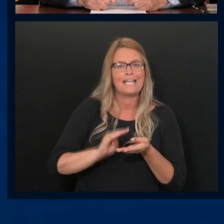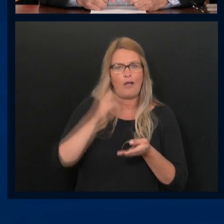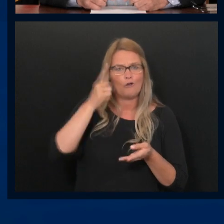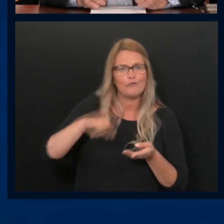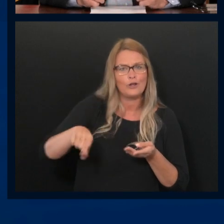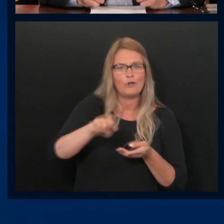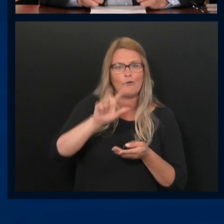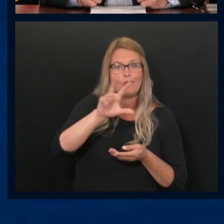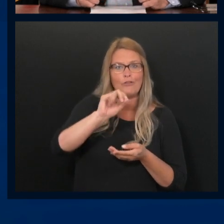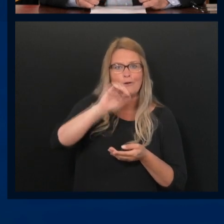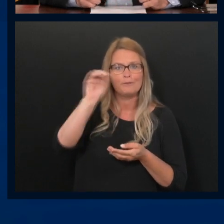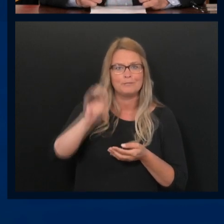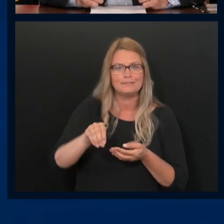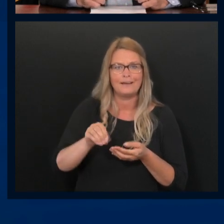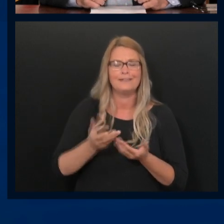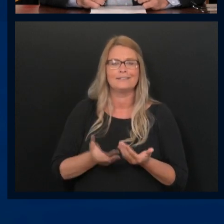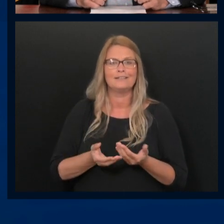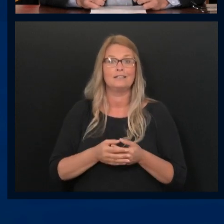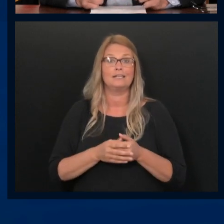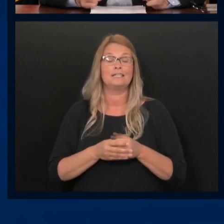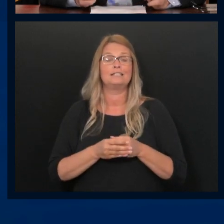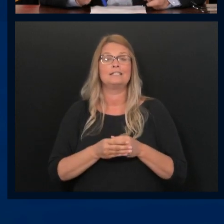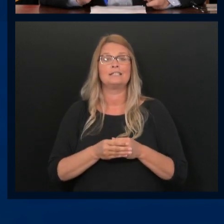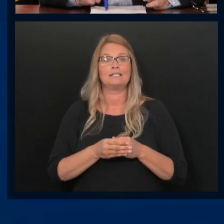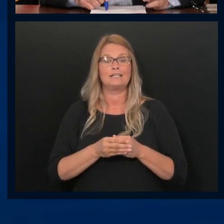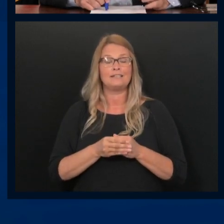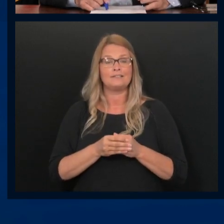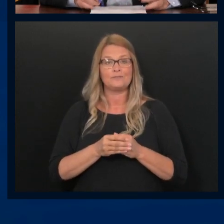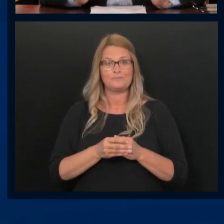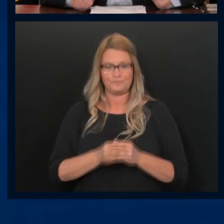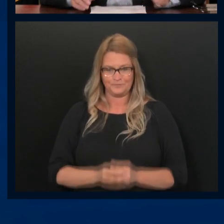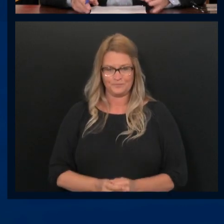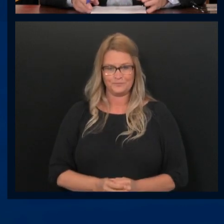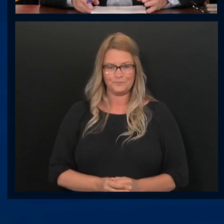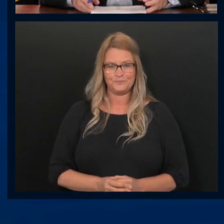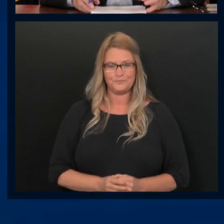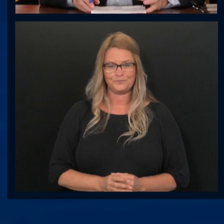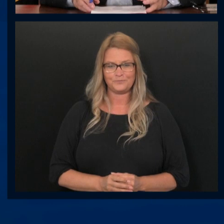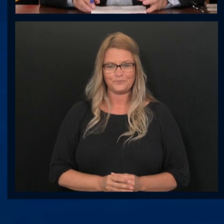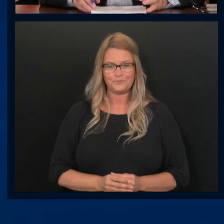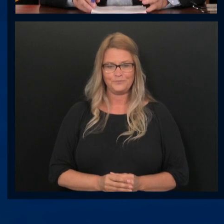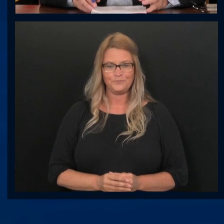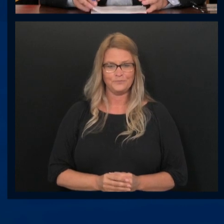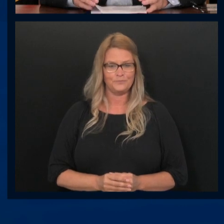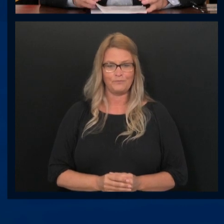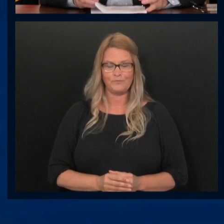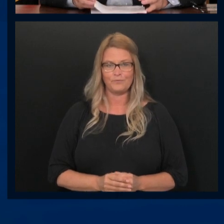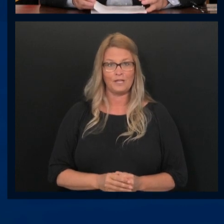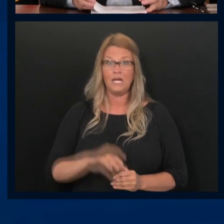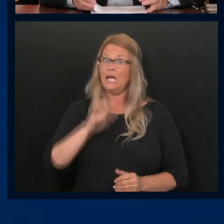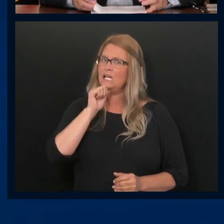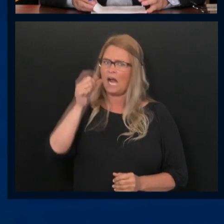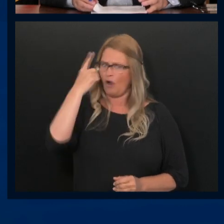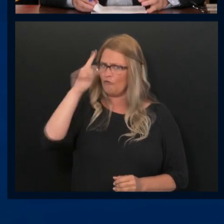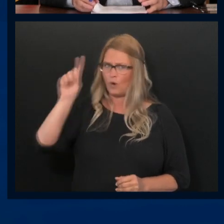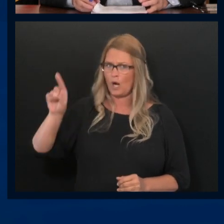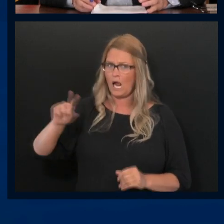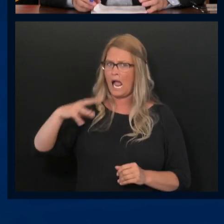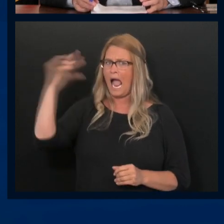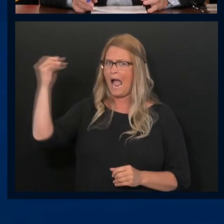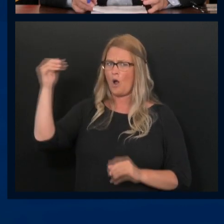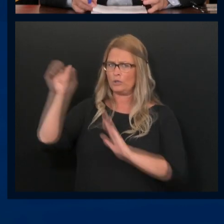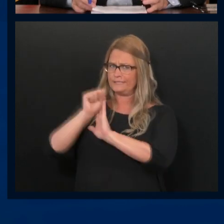helping West Virginia, but in every way. But this will not be for out-of-state people, but it will be